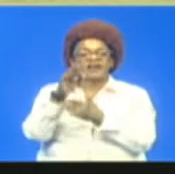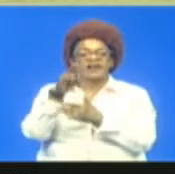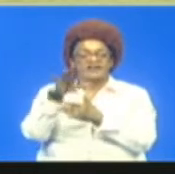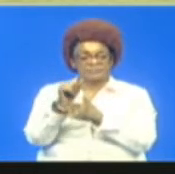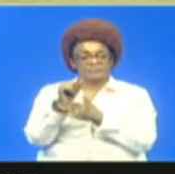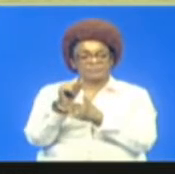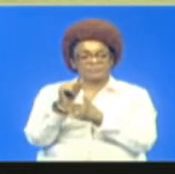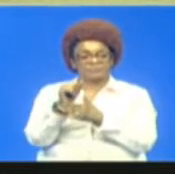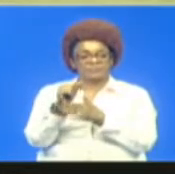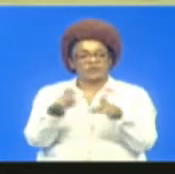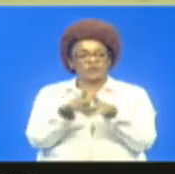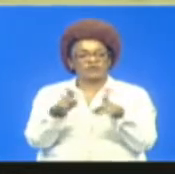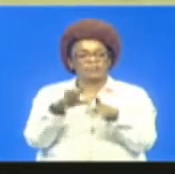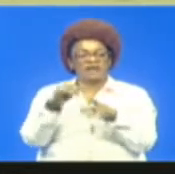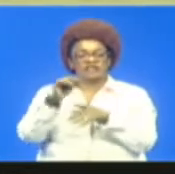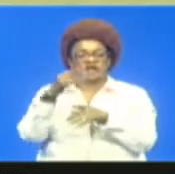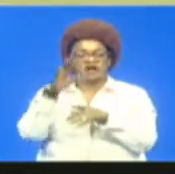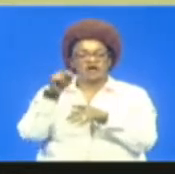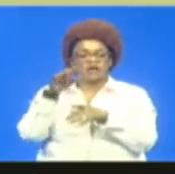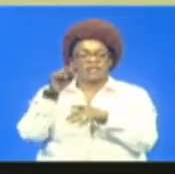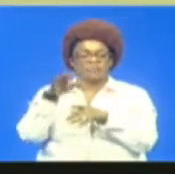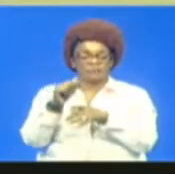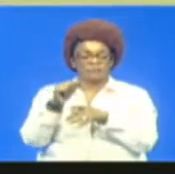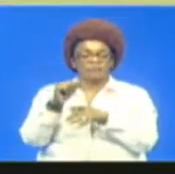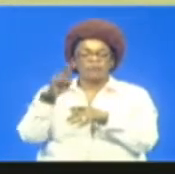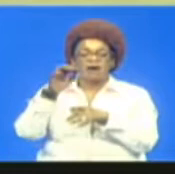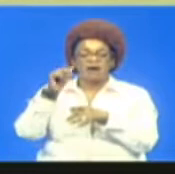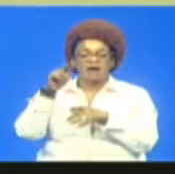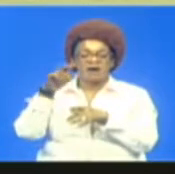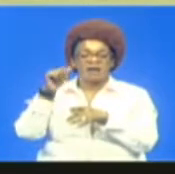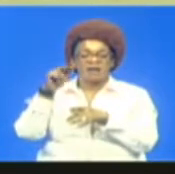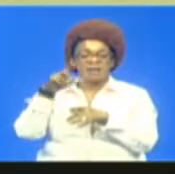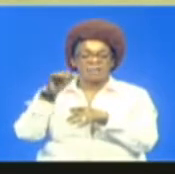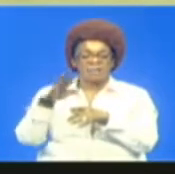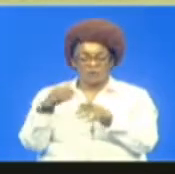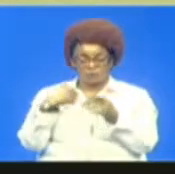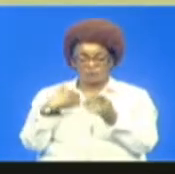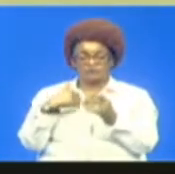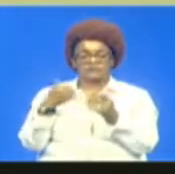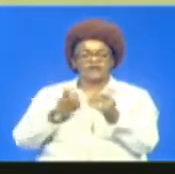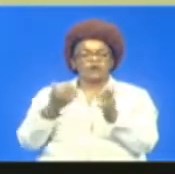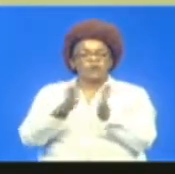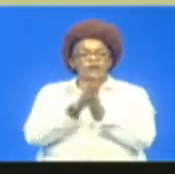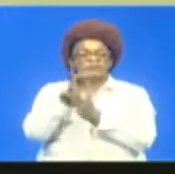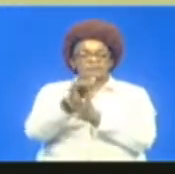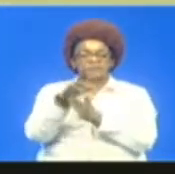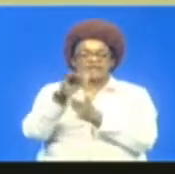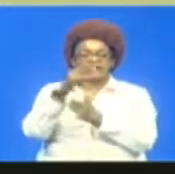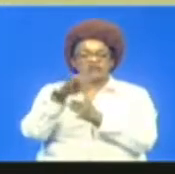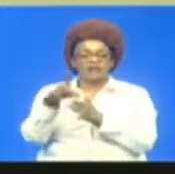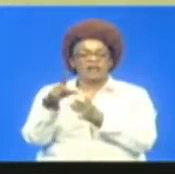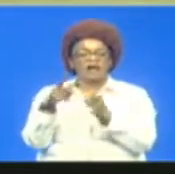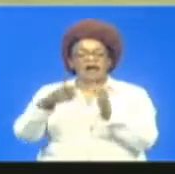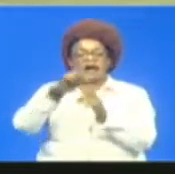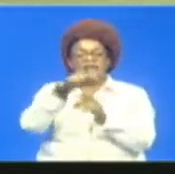Nyarutso and a brace by Sharon Adhiambo. Thika's Mwanahalima Adam was the heroine with a hat-trick, and Rachel Mwema added the